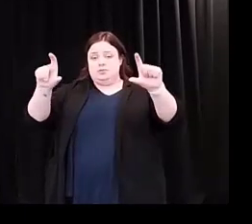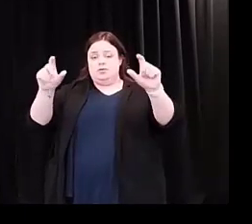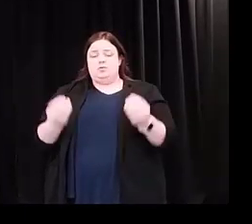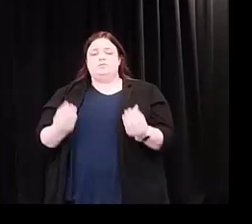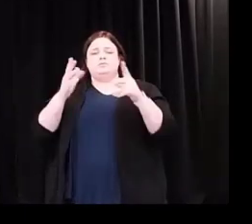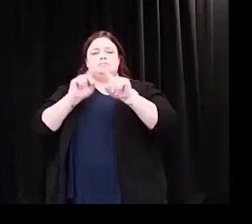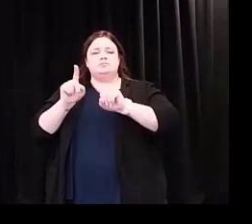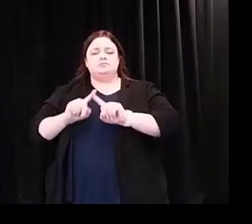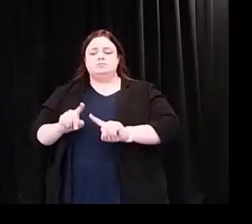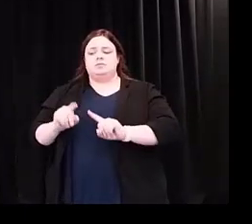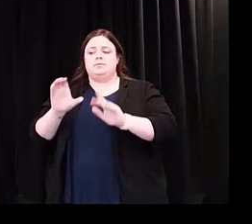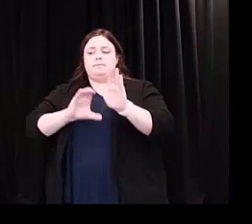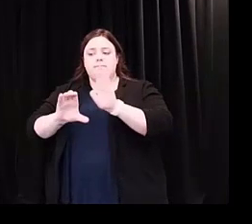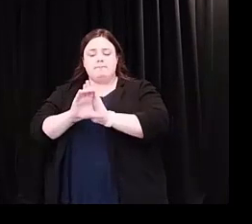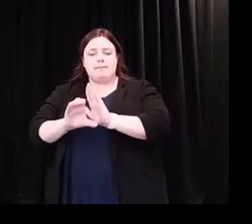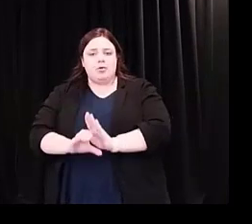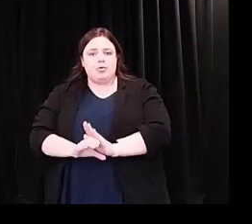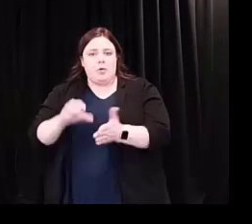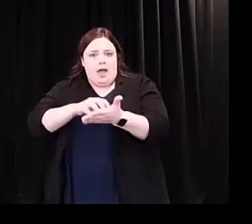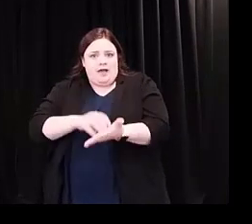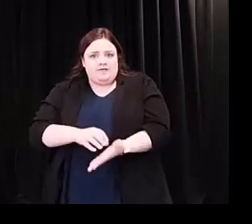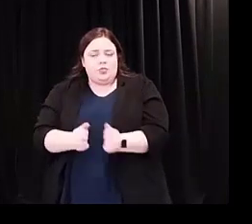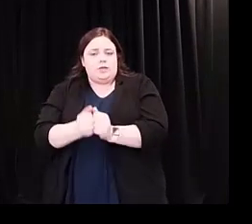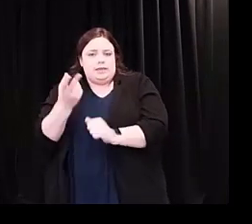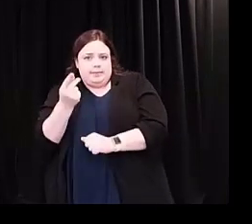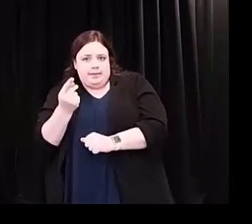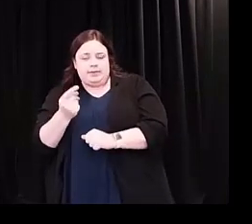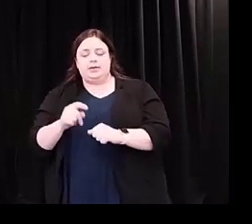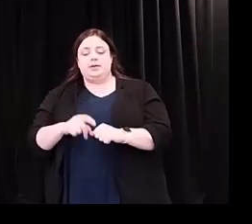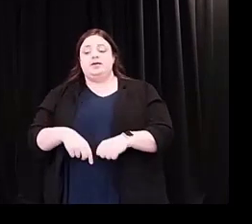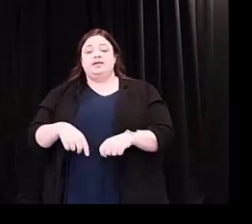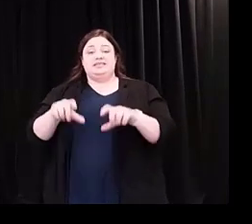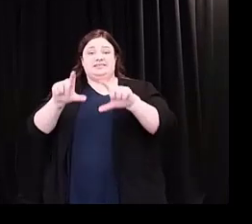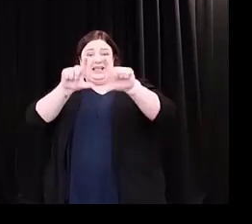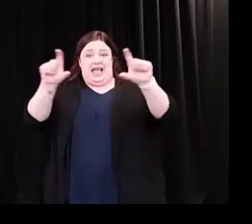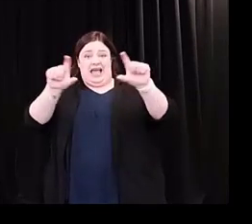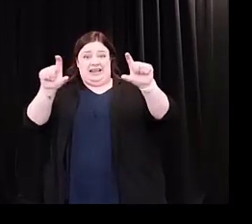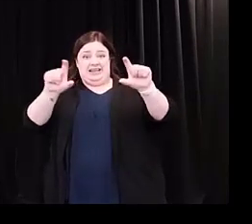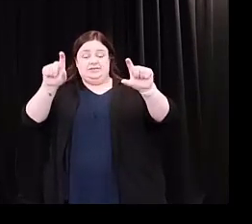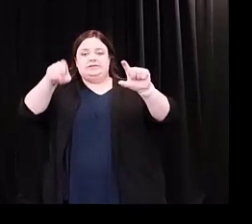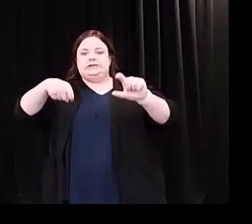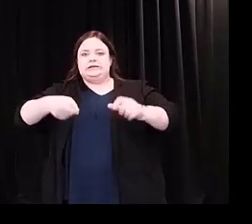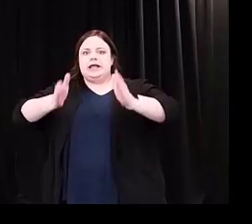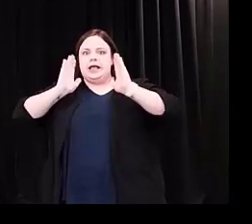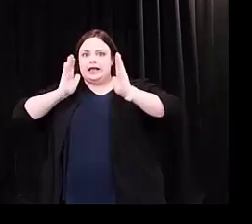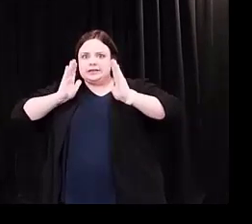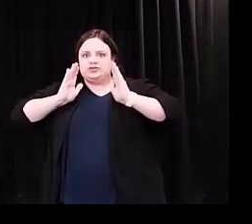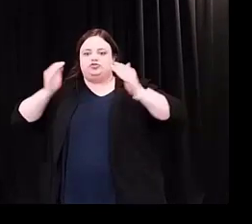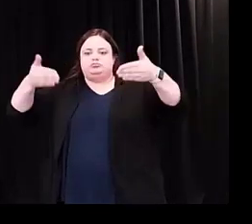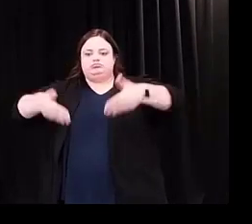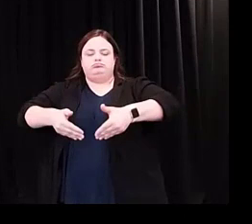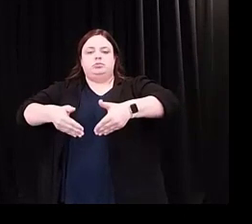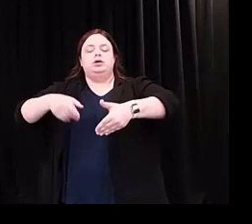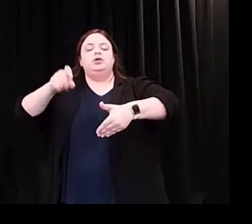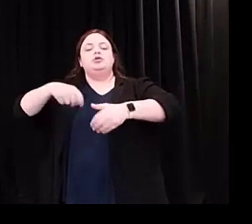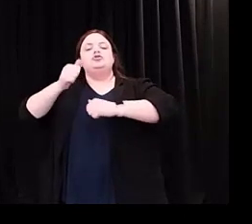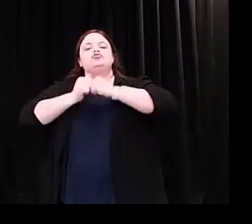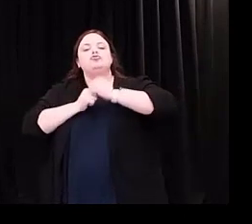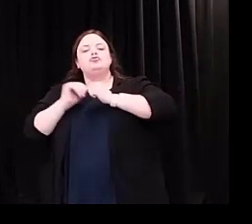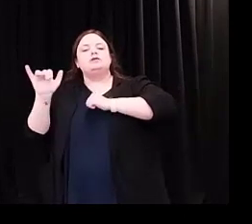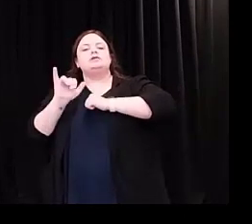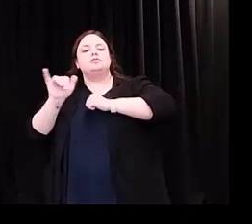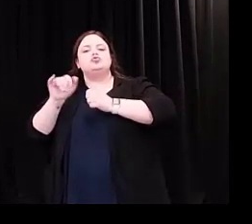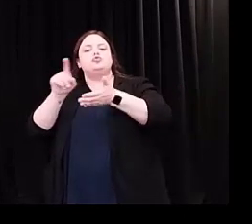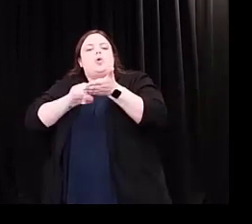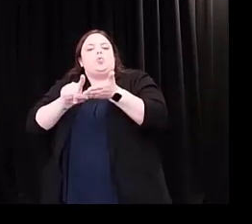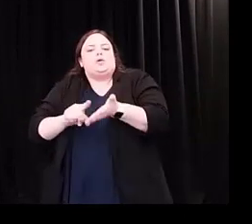several paragraphs and the puppy on it. So headings need attention. We want to structure the headings similar to a